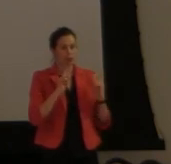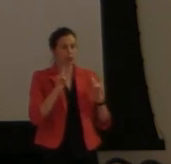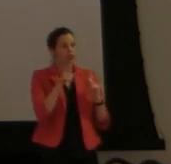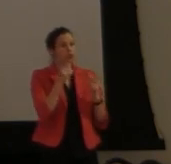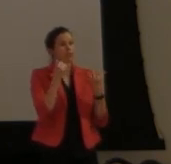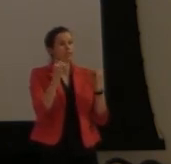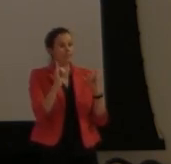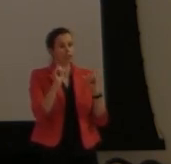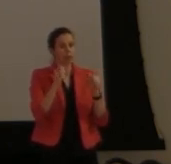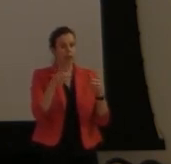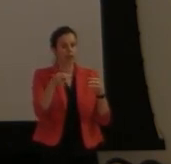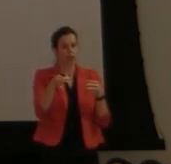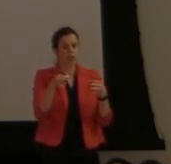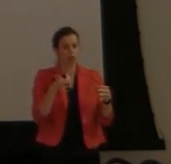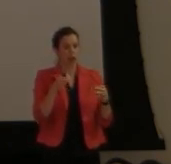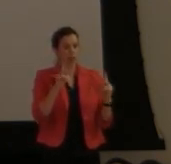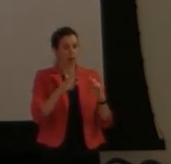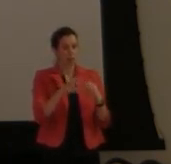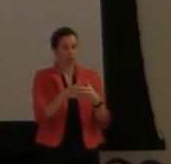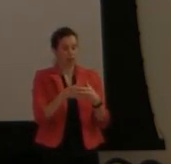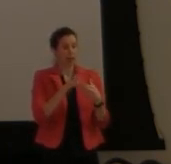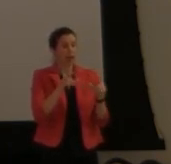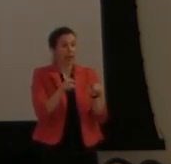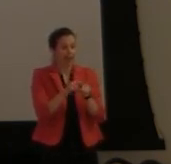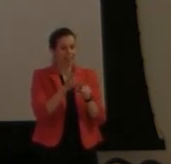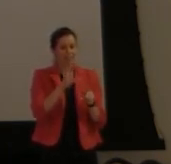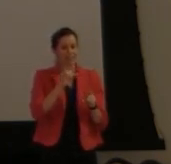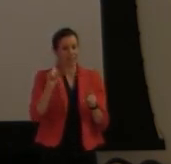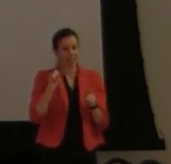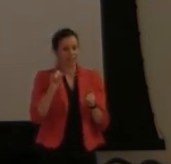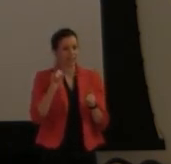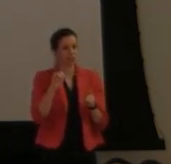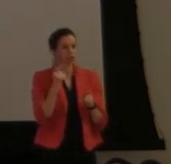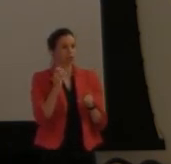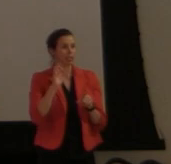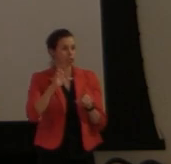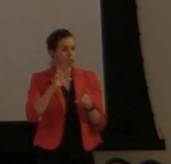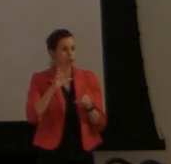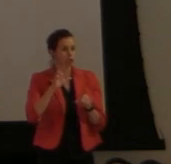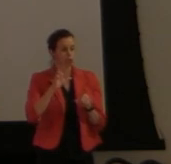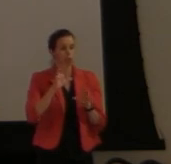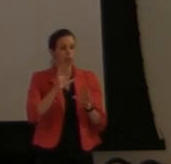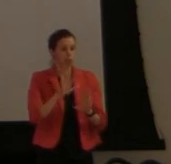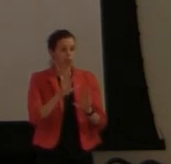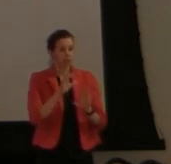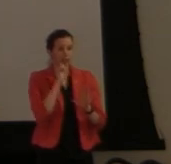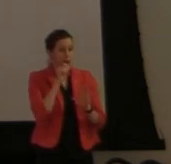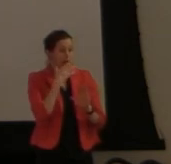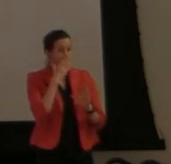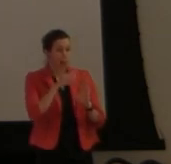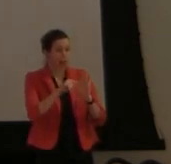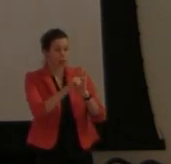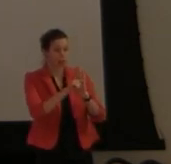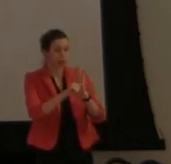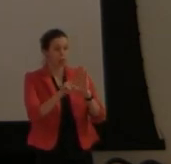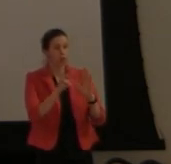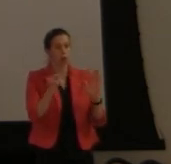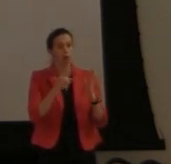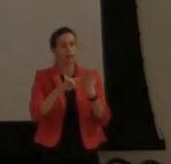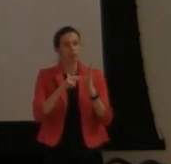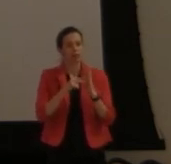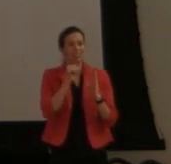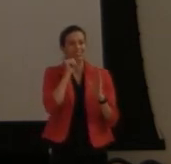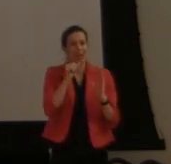still describe your population as cisgender if they're all cisgender. So cisgender is not a derogatory term, it just means not